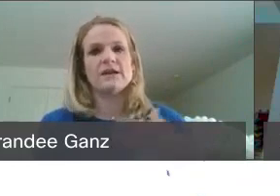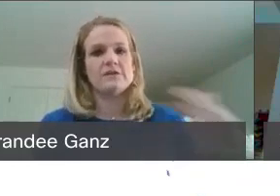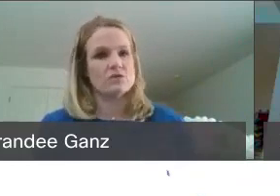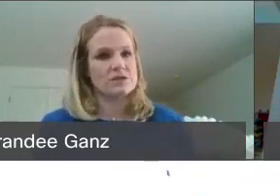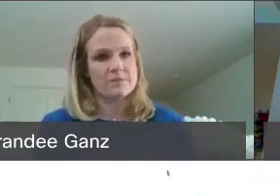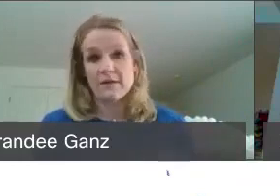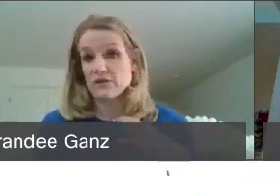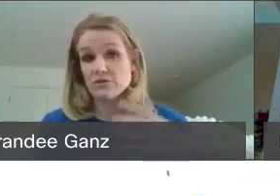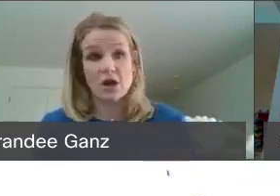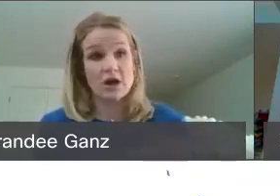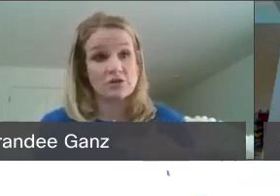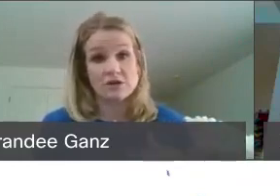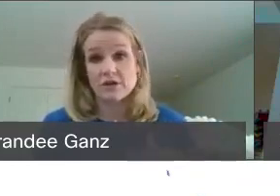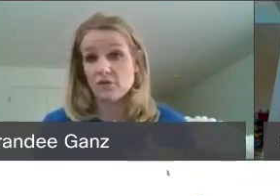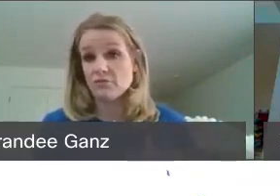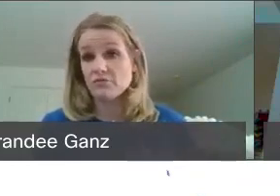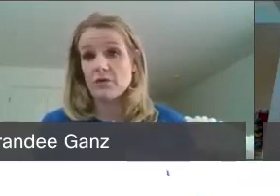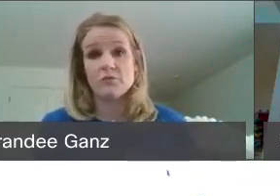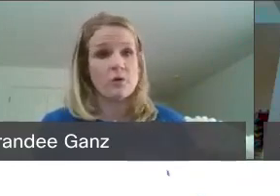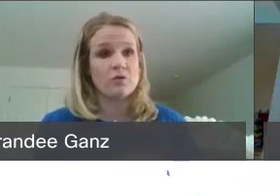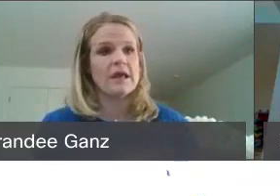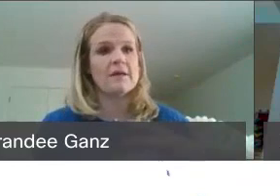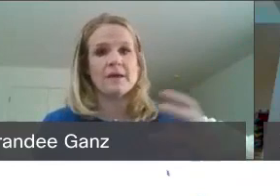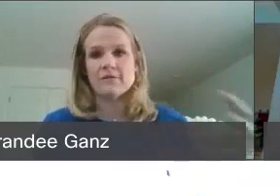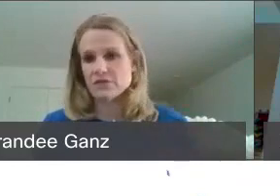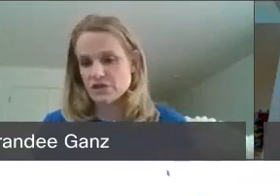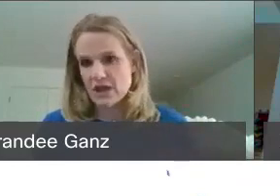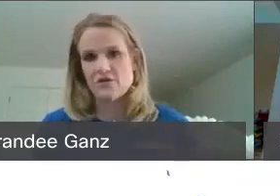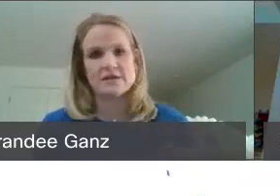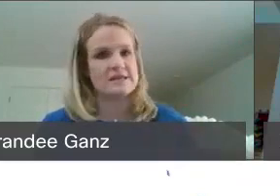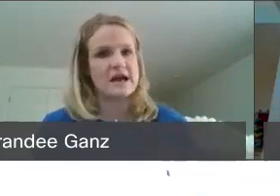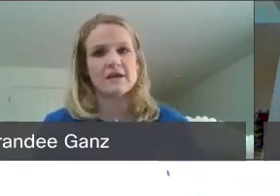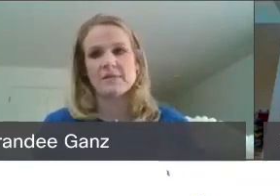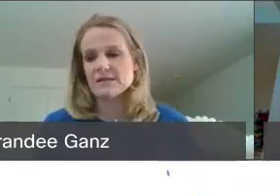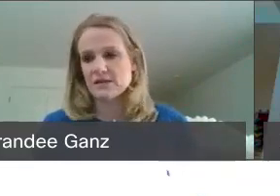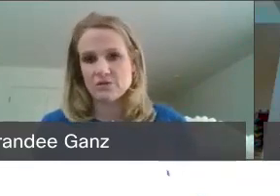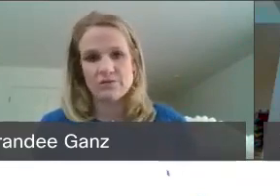for individuals to be able to talk to each other remotely and be able to share and